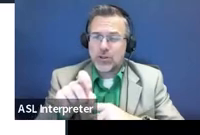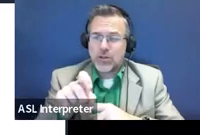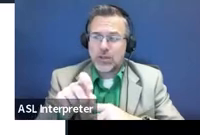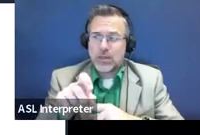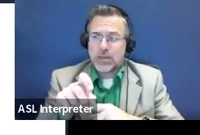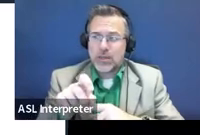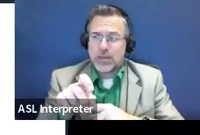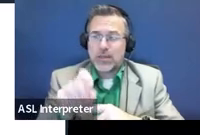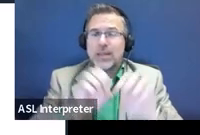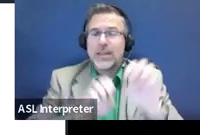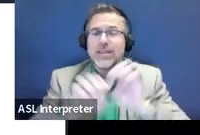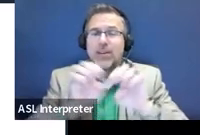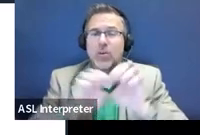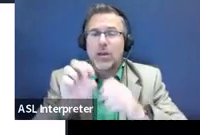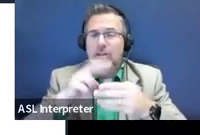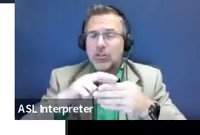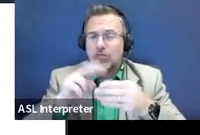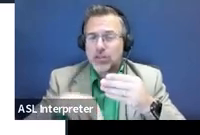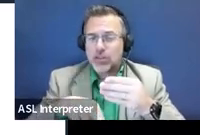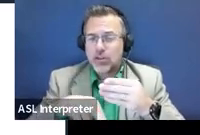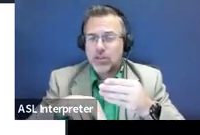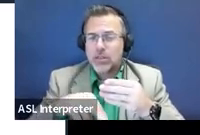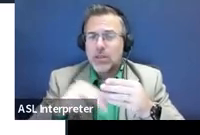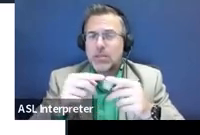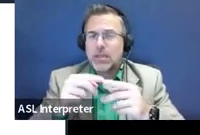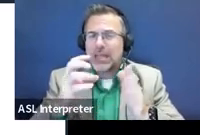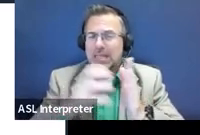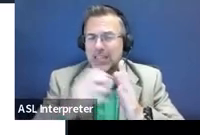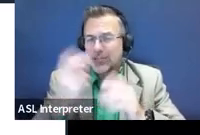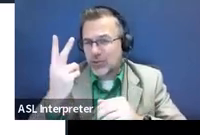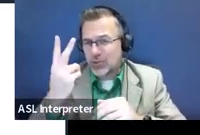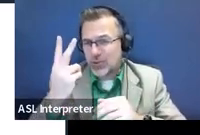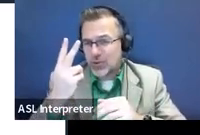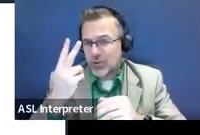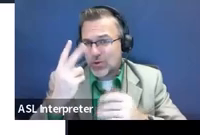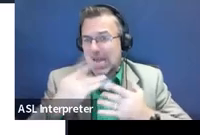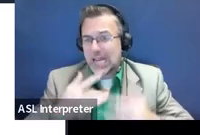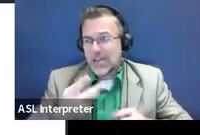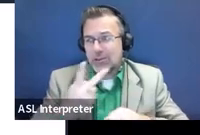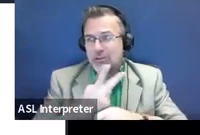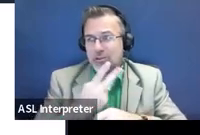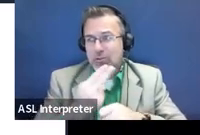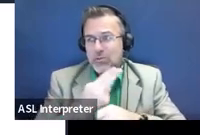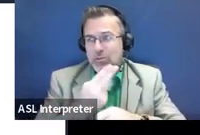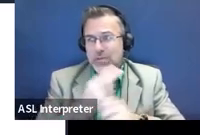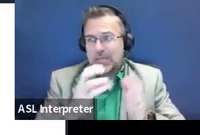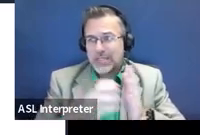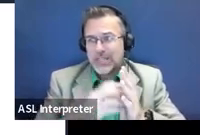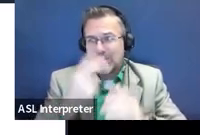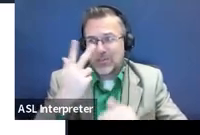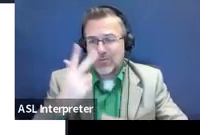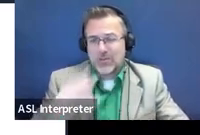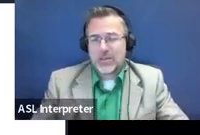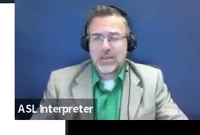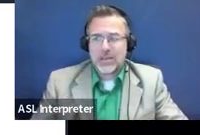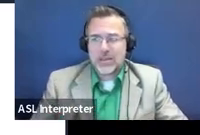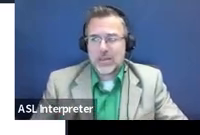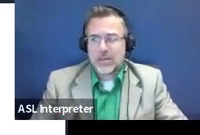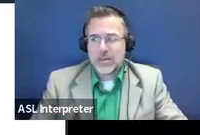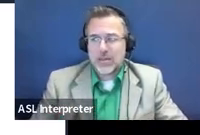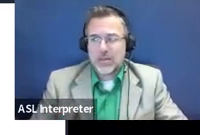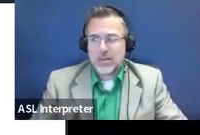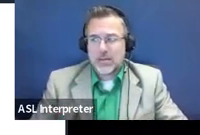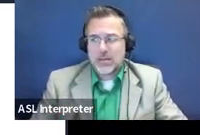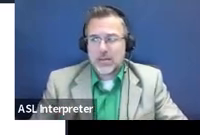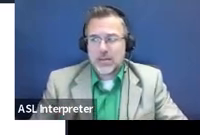the eval results go into section two? I've been putting them in section three. Right. Section three is where you can put the evaluation results. Okay.